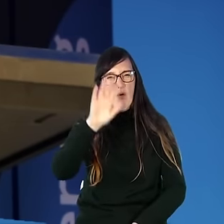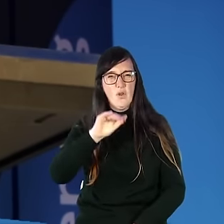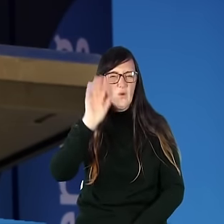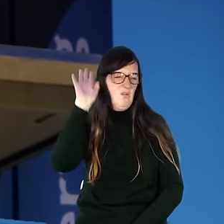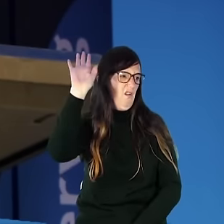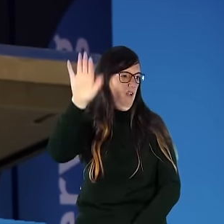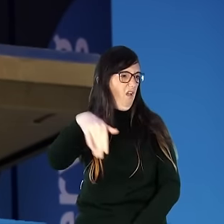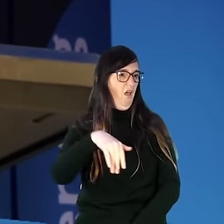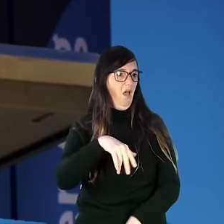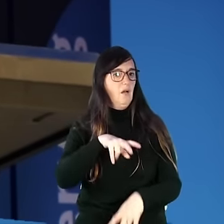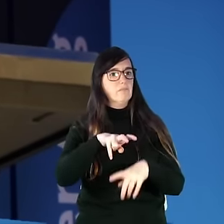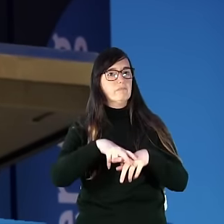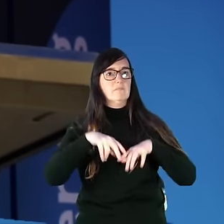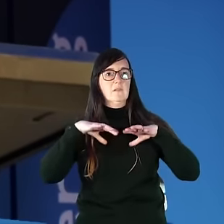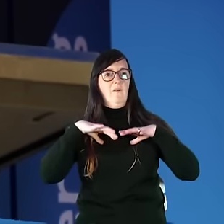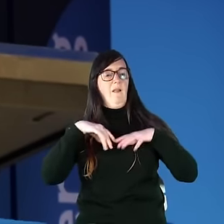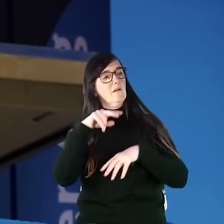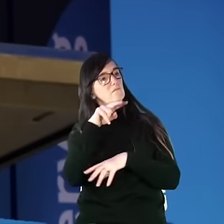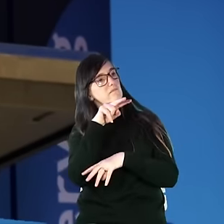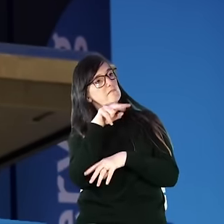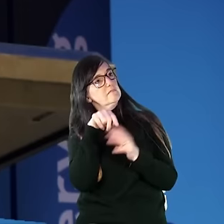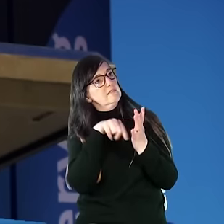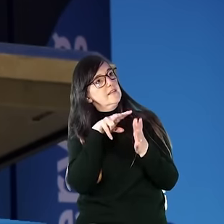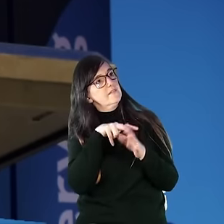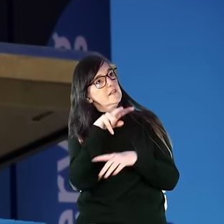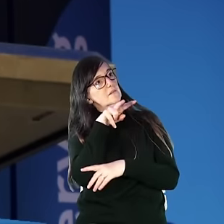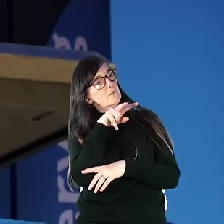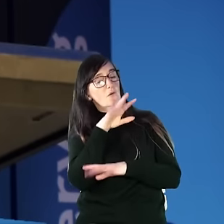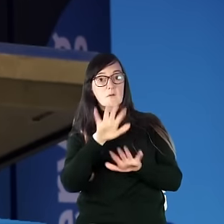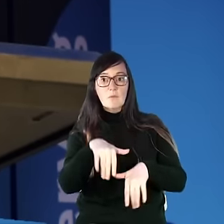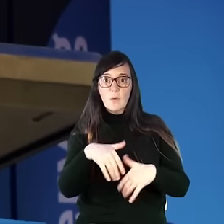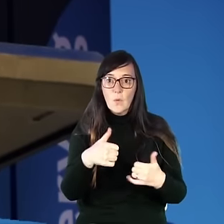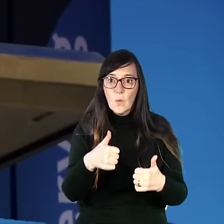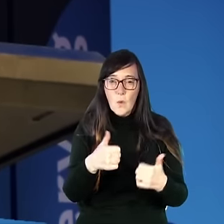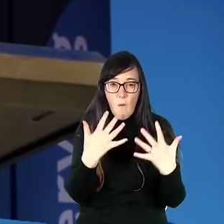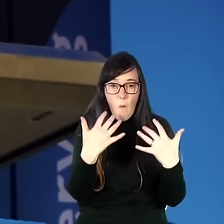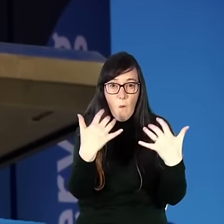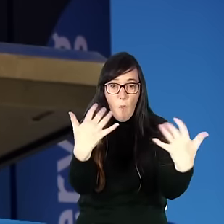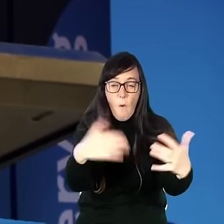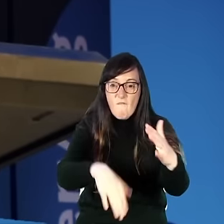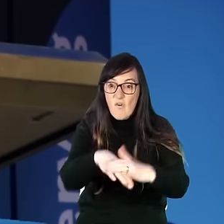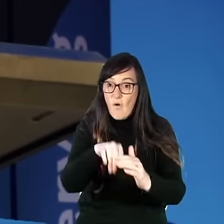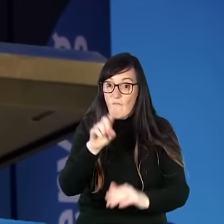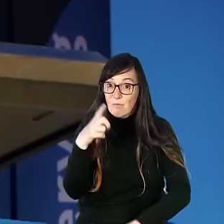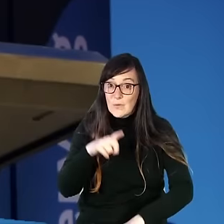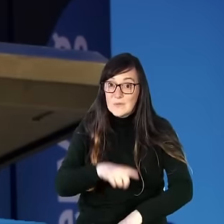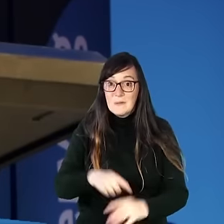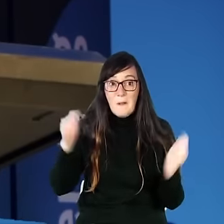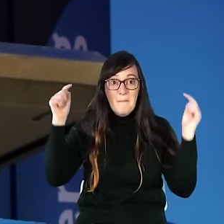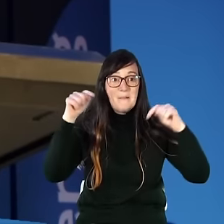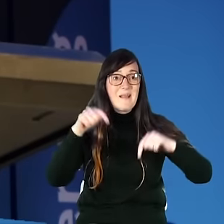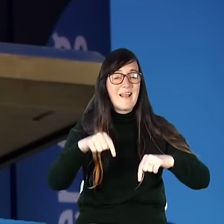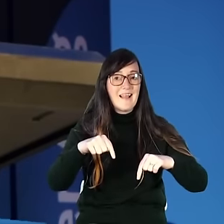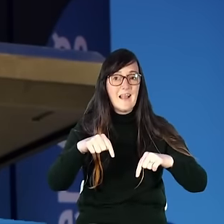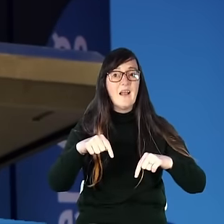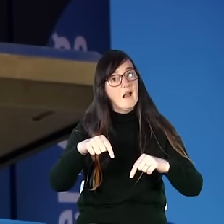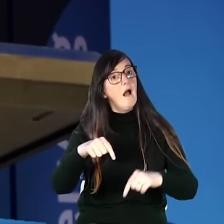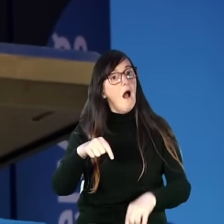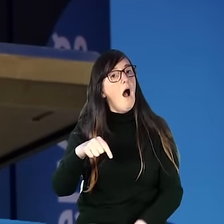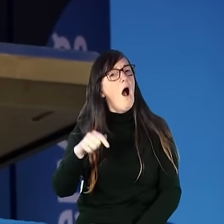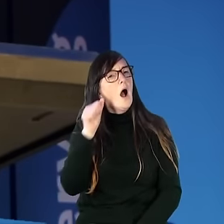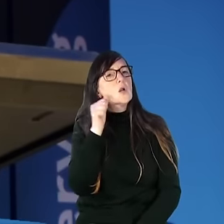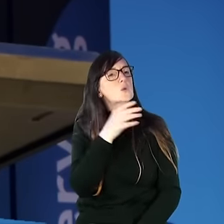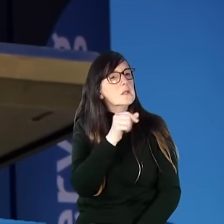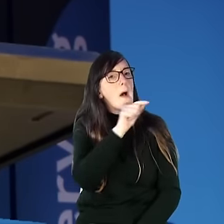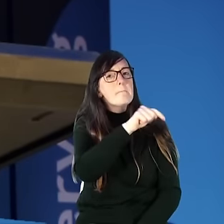on TV or something like that, but it is lovely to have this place so full. If this is your first experience of the Keswick Convention, and I know for some of you it